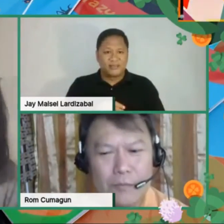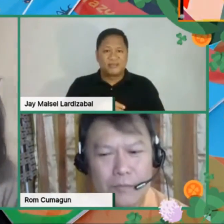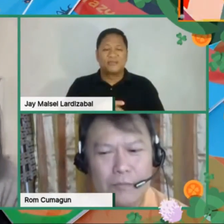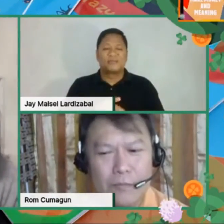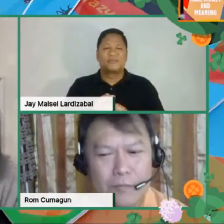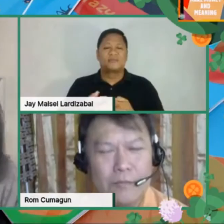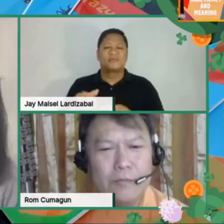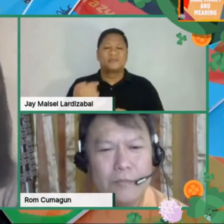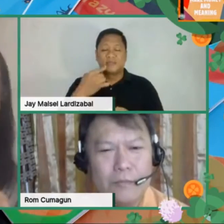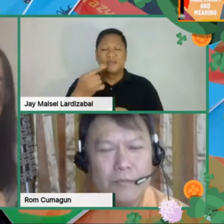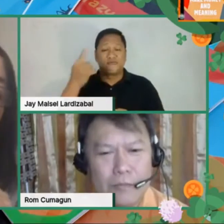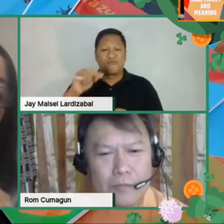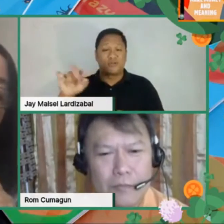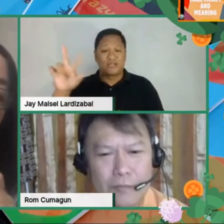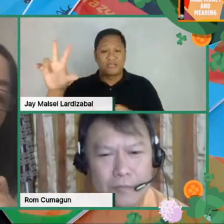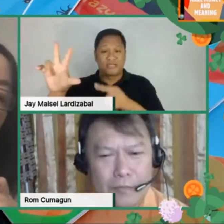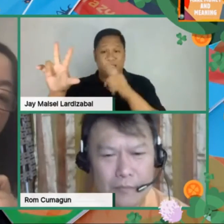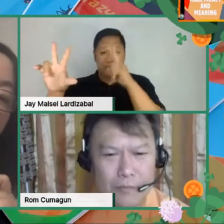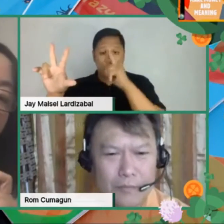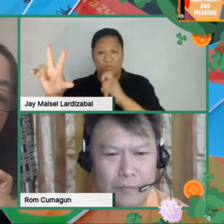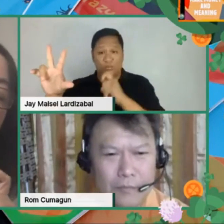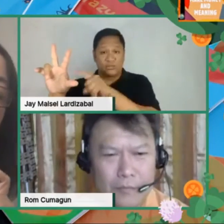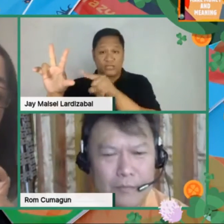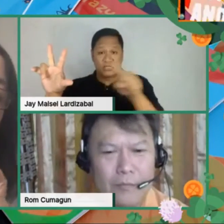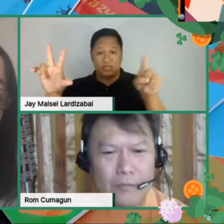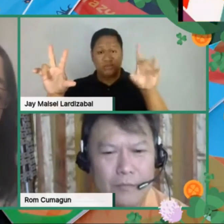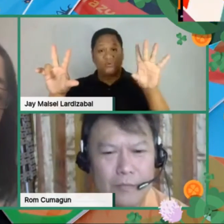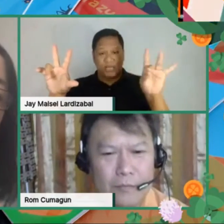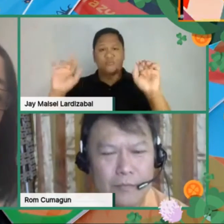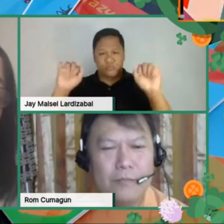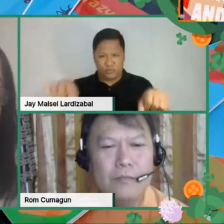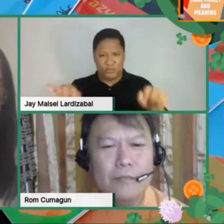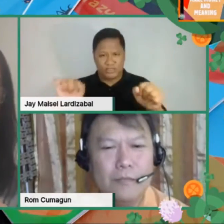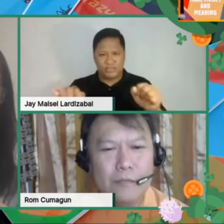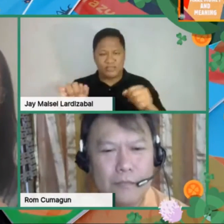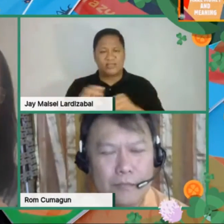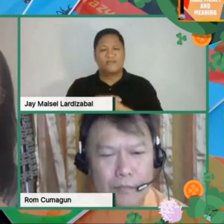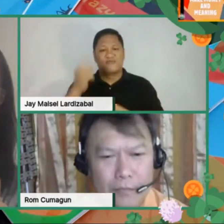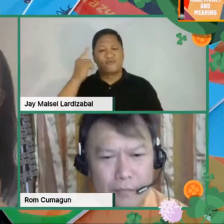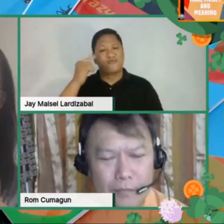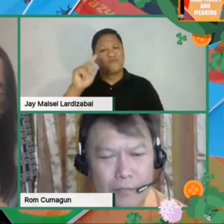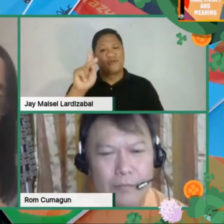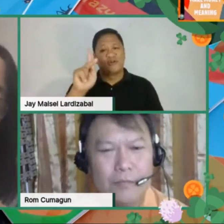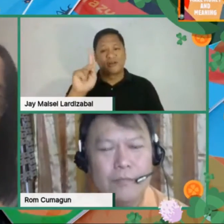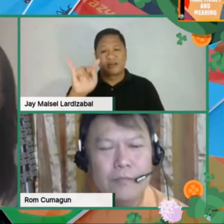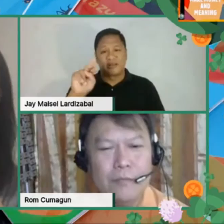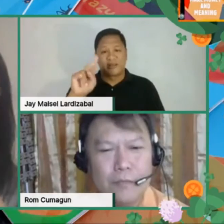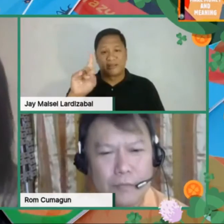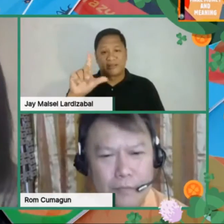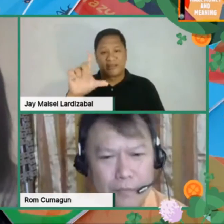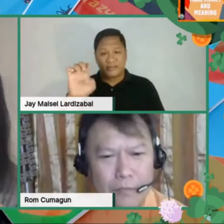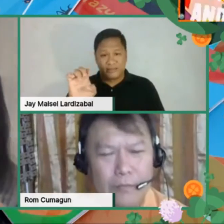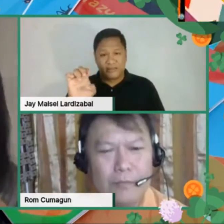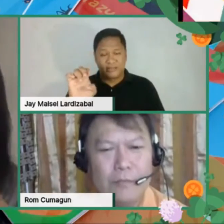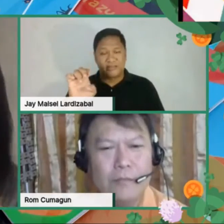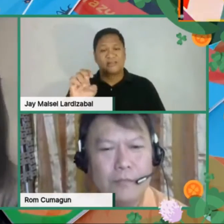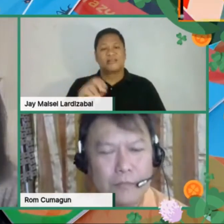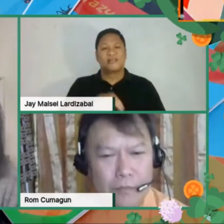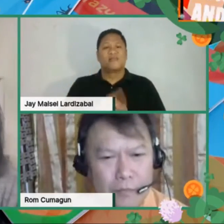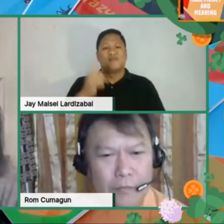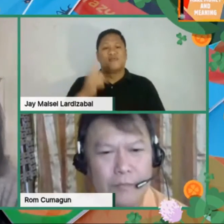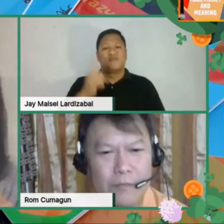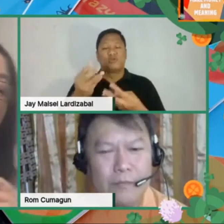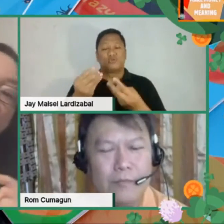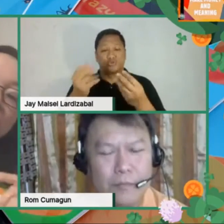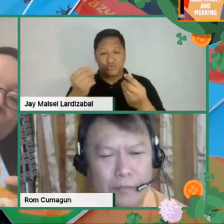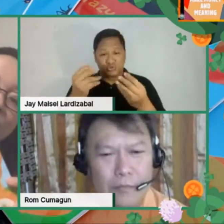years old. Available for purchase in Kindle and soft cover format on